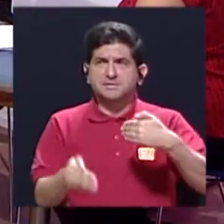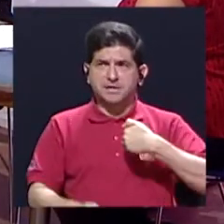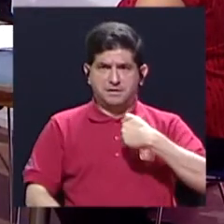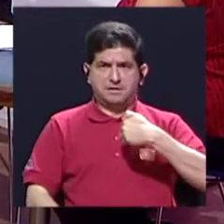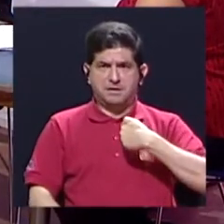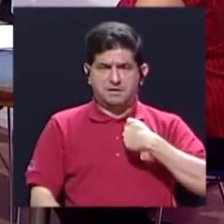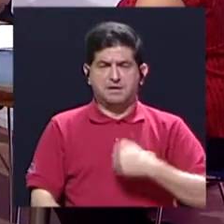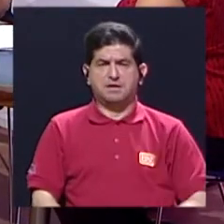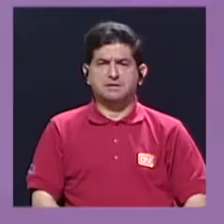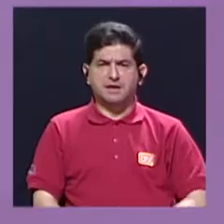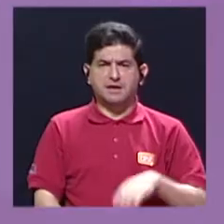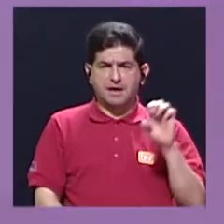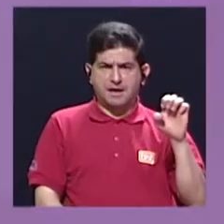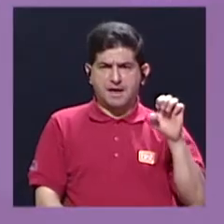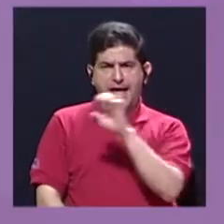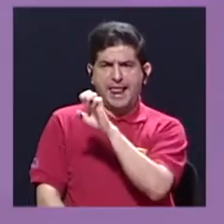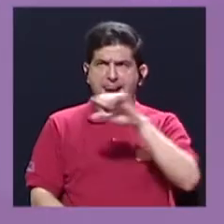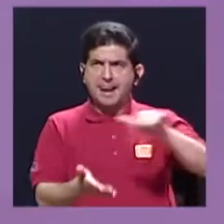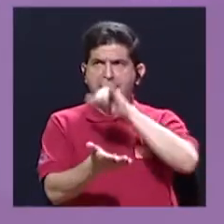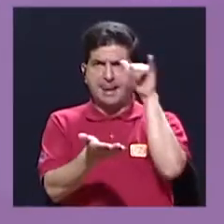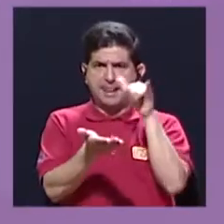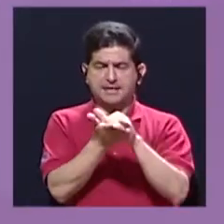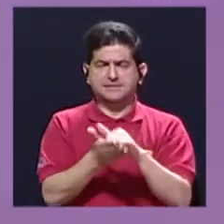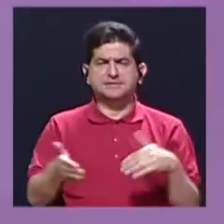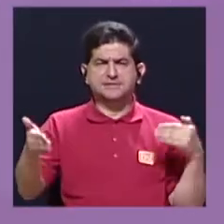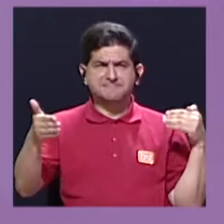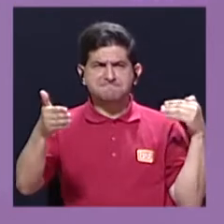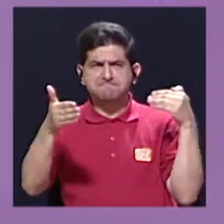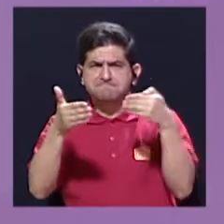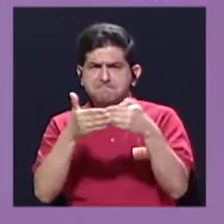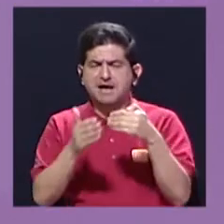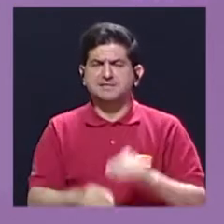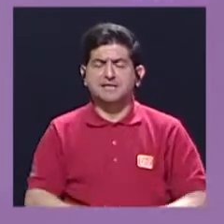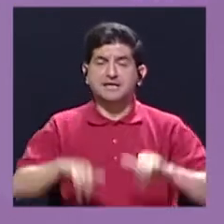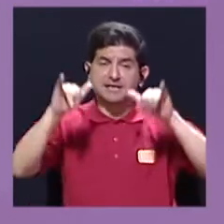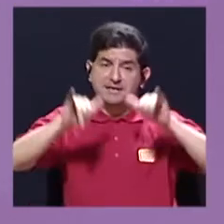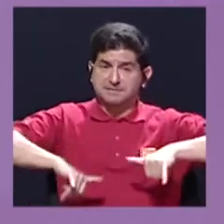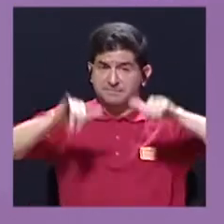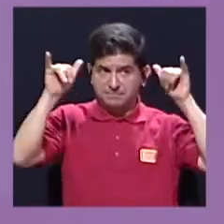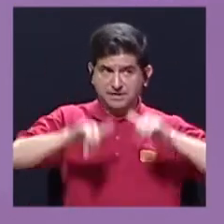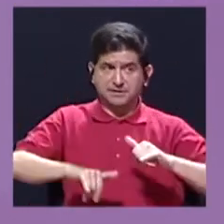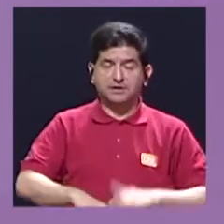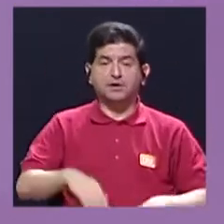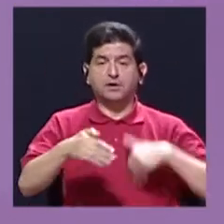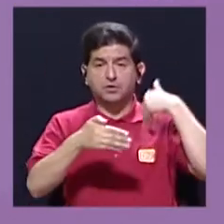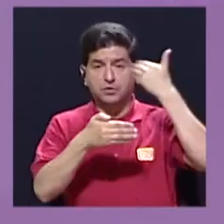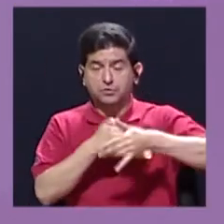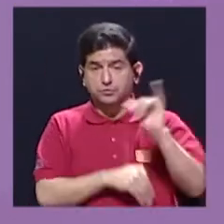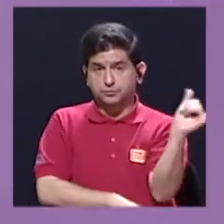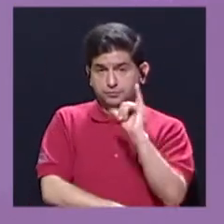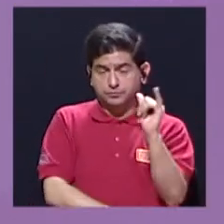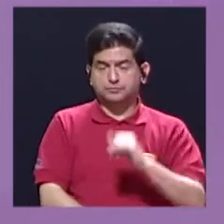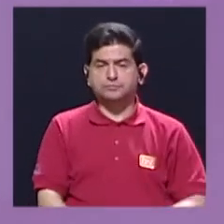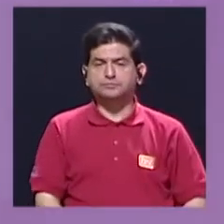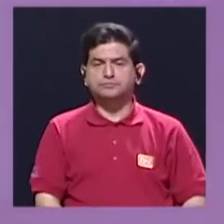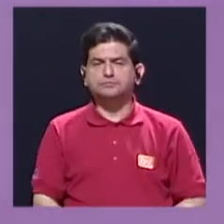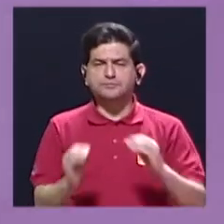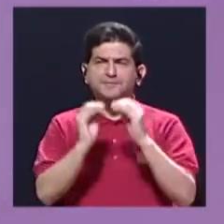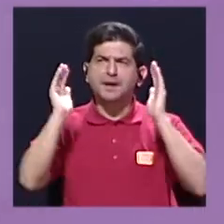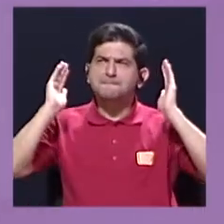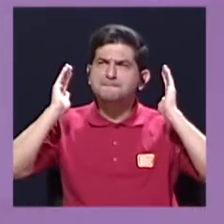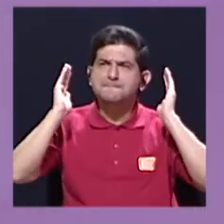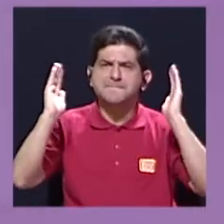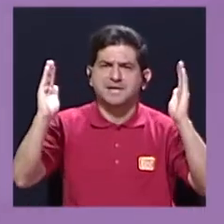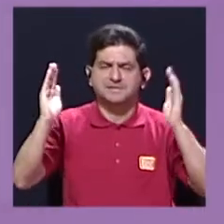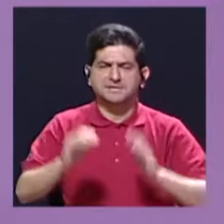of San José, the most close to the the area San José, and then, it is also the most close